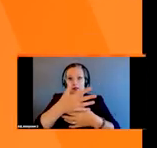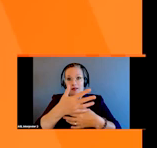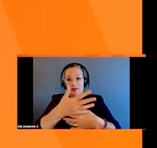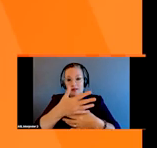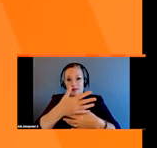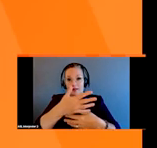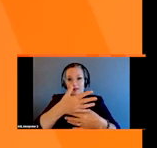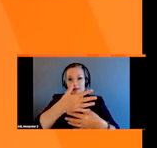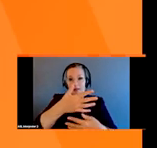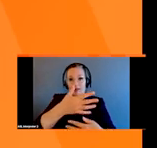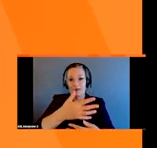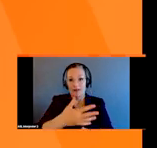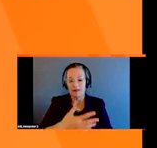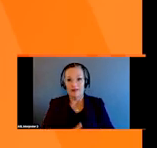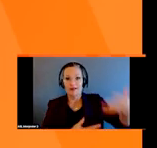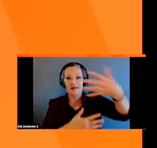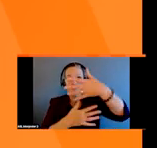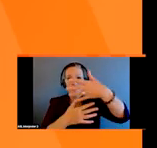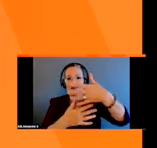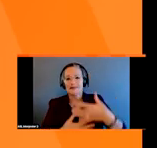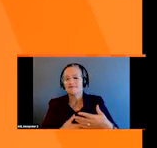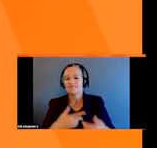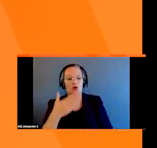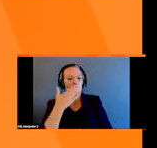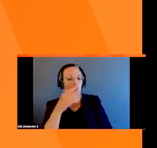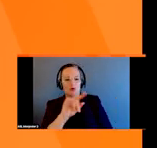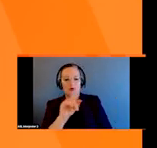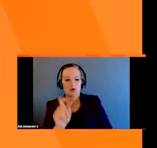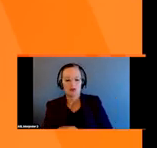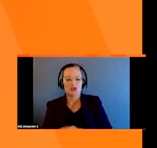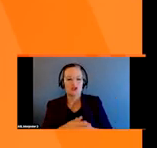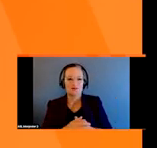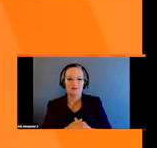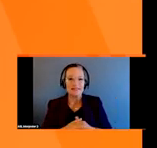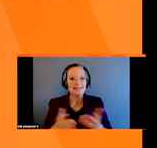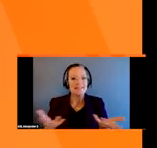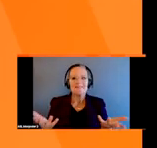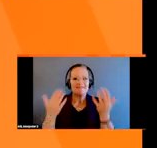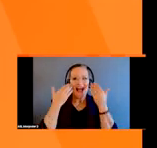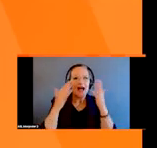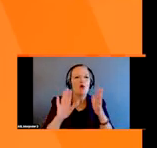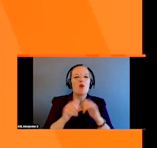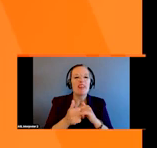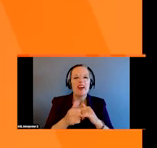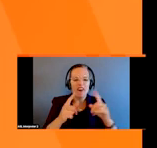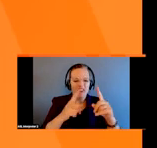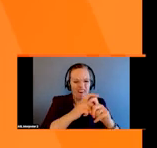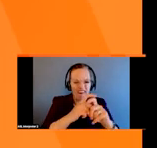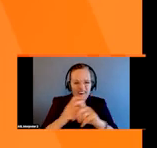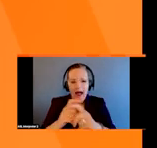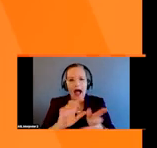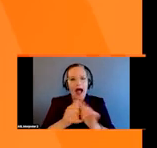question. They don't publicize the algorithm, so hard for me to comment on that.